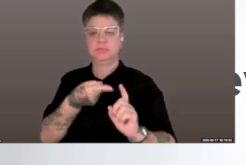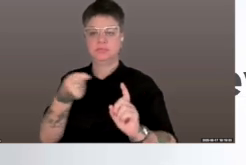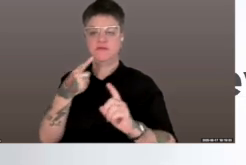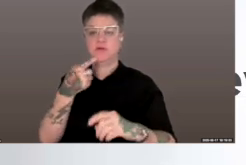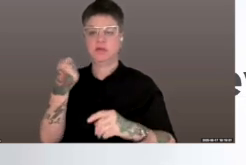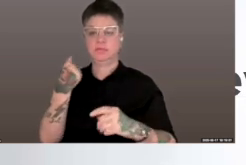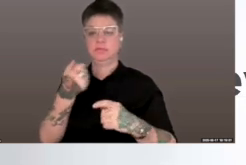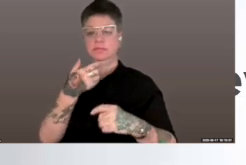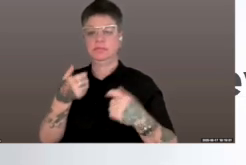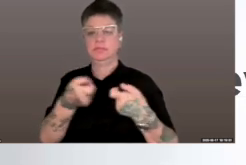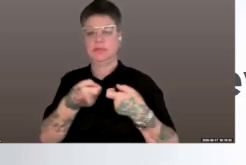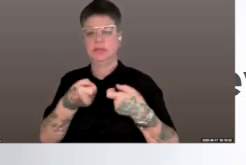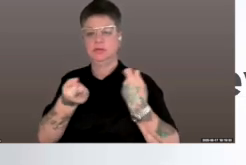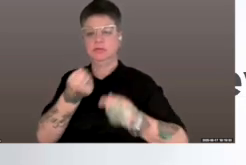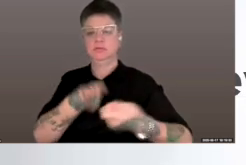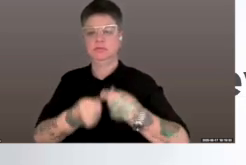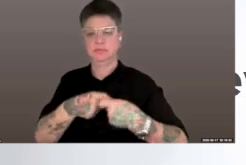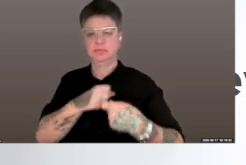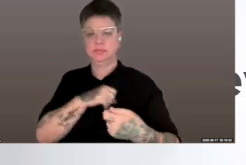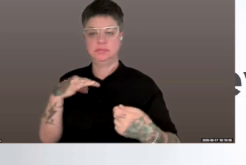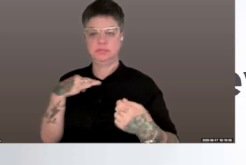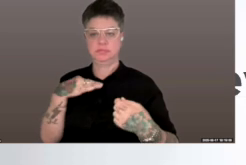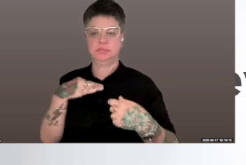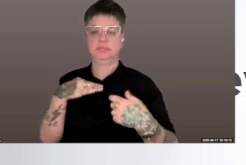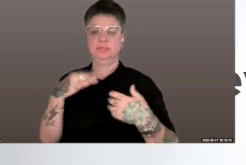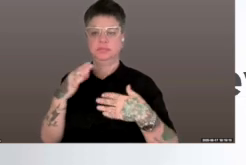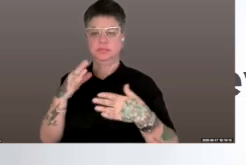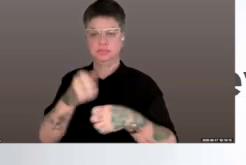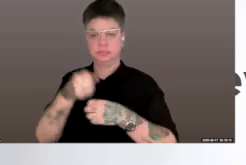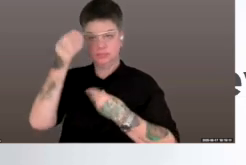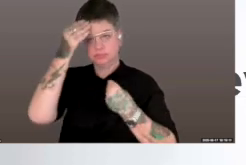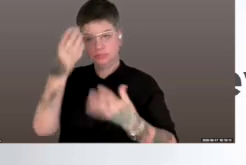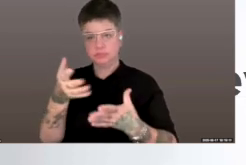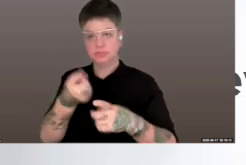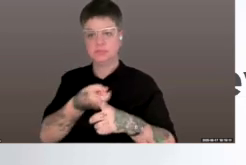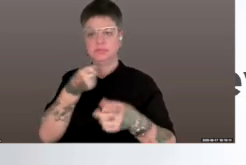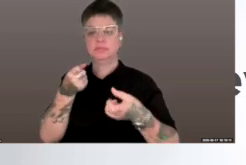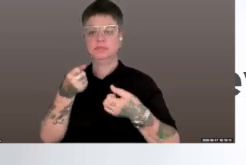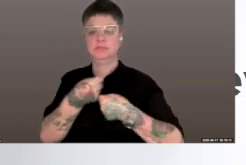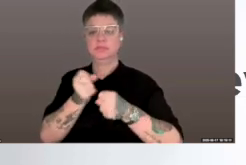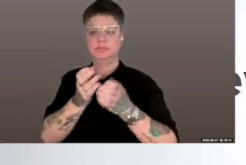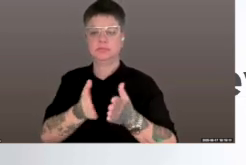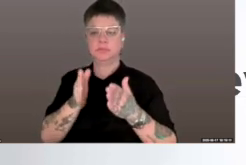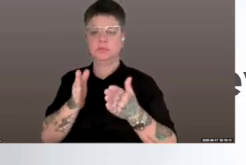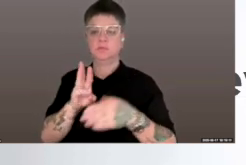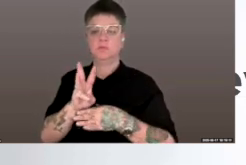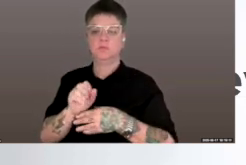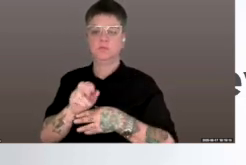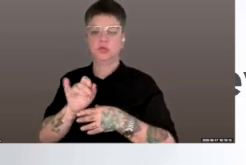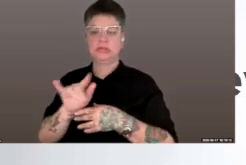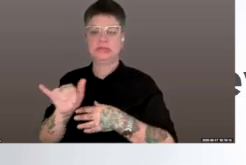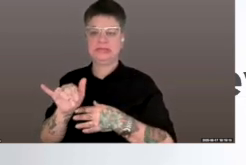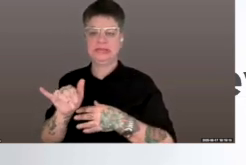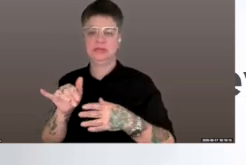also includes any participant of the upcoming Drive Clean Assistance Program who purchased a used zero emission